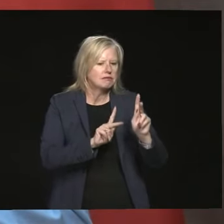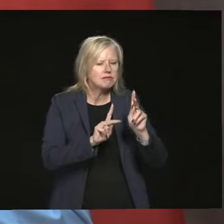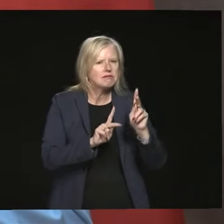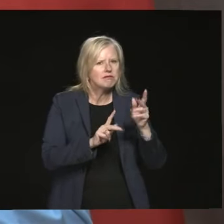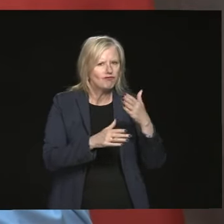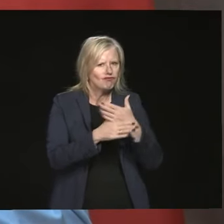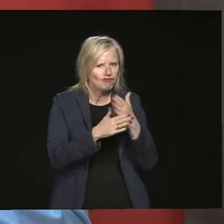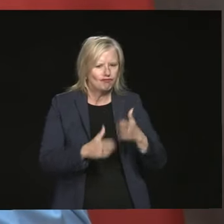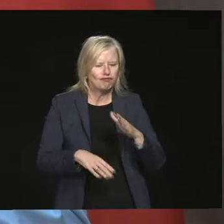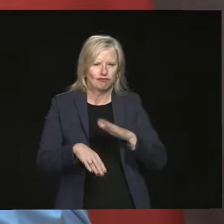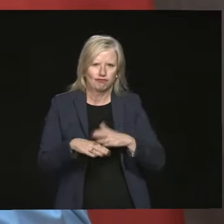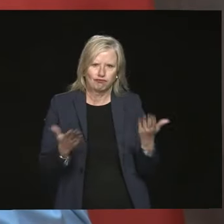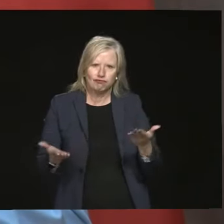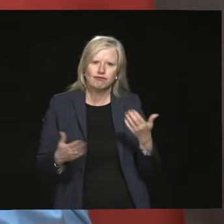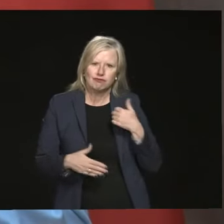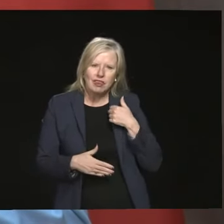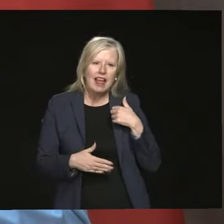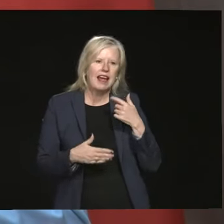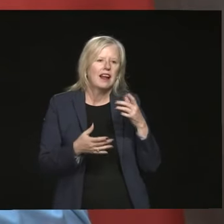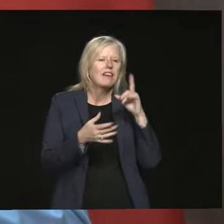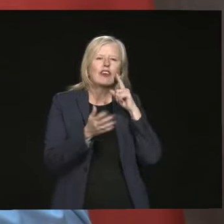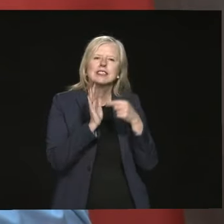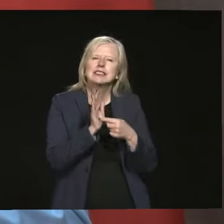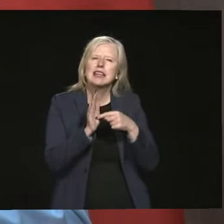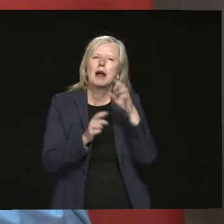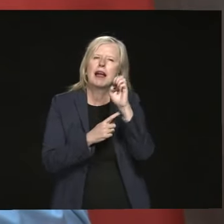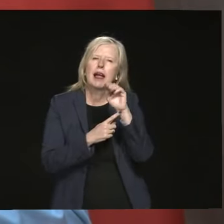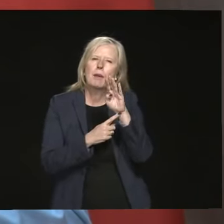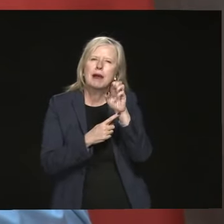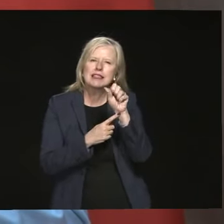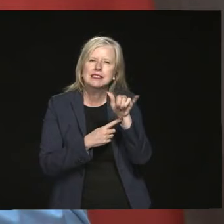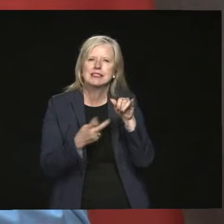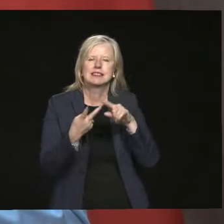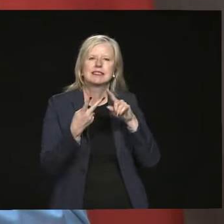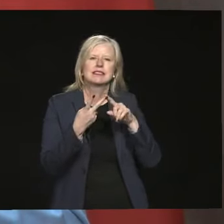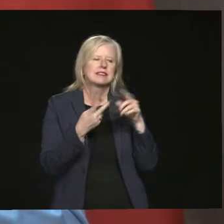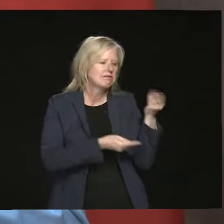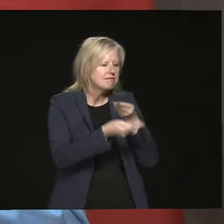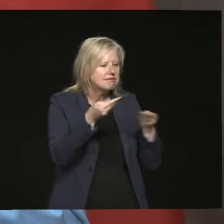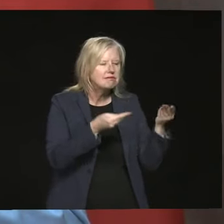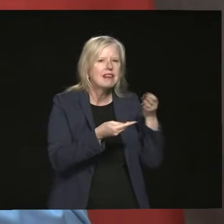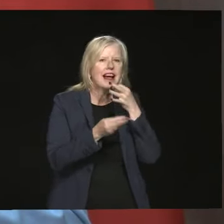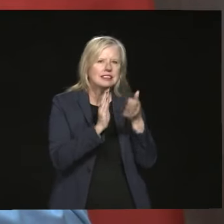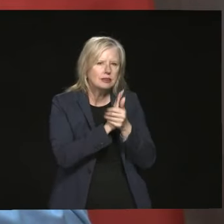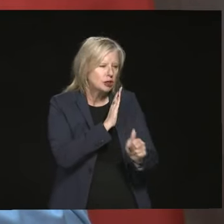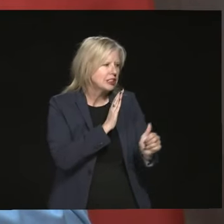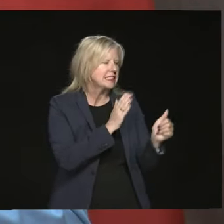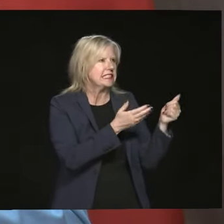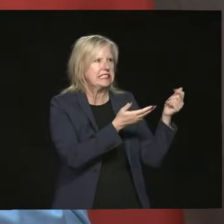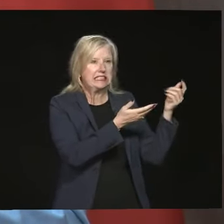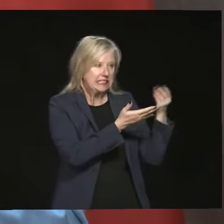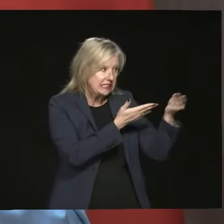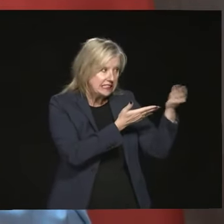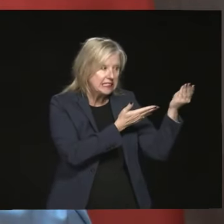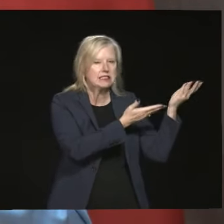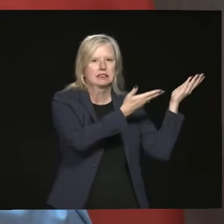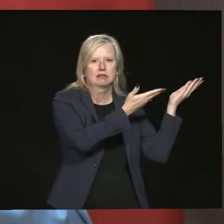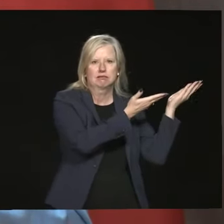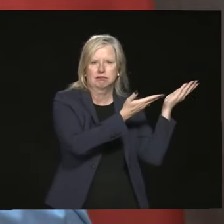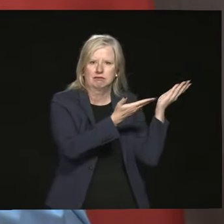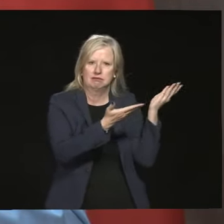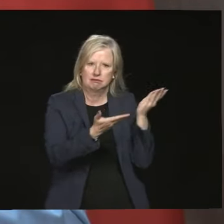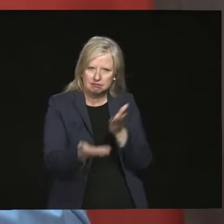des embassies and logistics experts en experts, logistique to get pour these acheminer ces supplies fournitures au Canada. into Canada. In